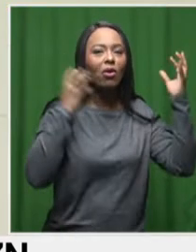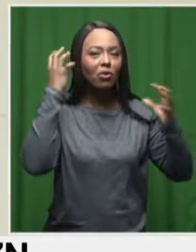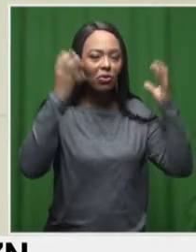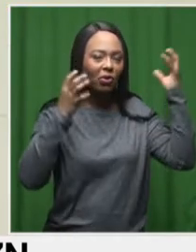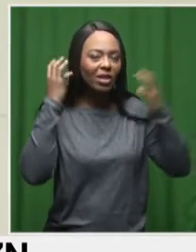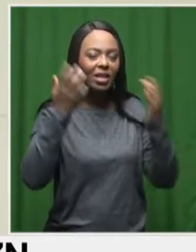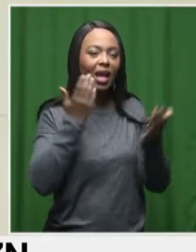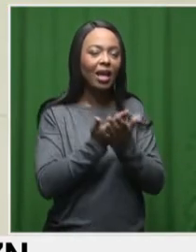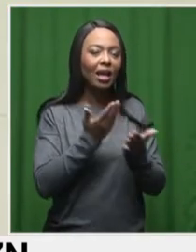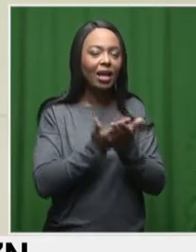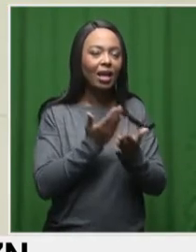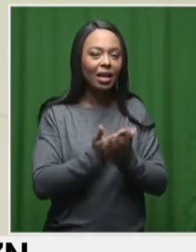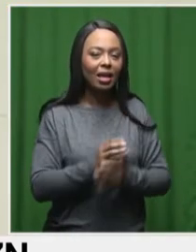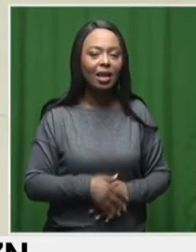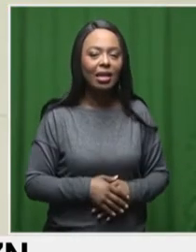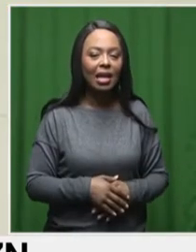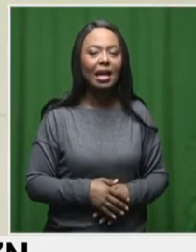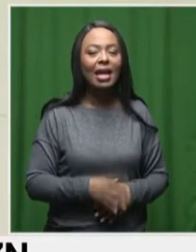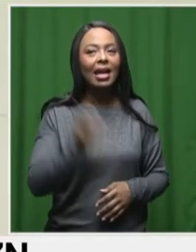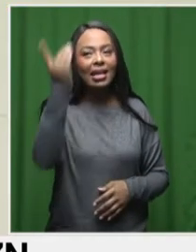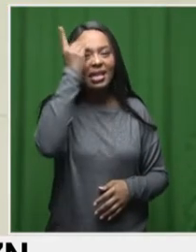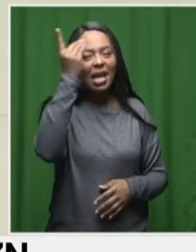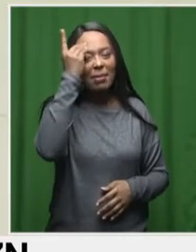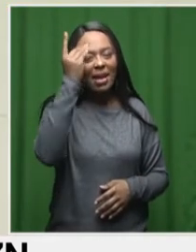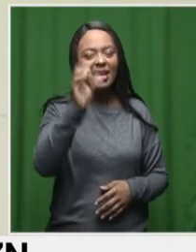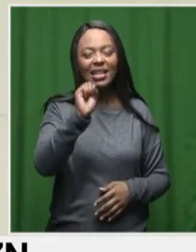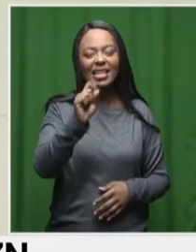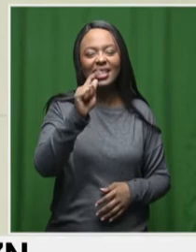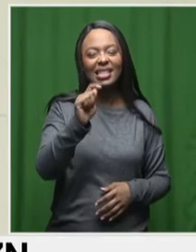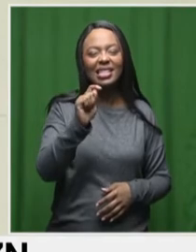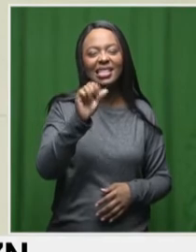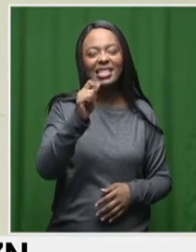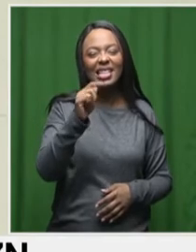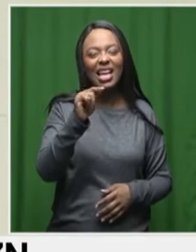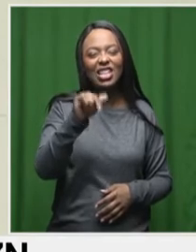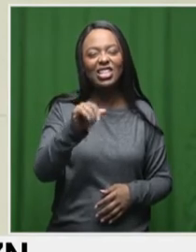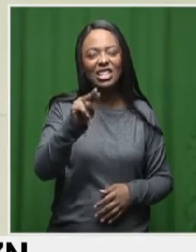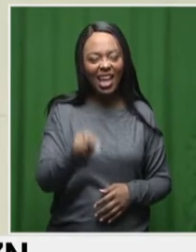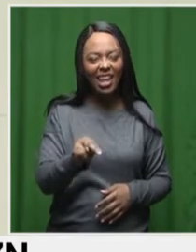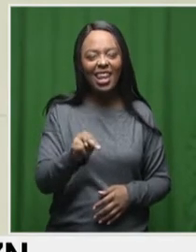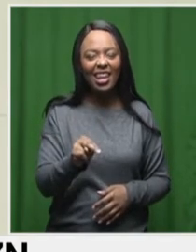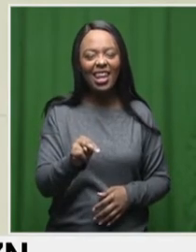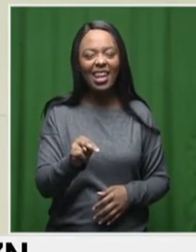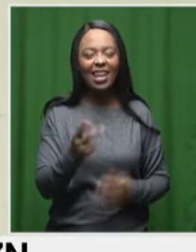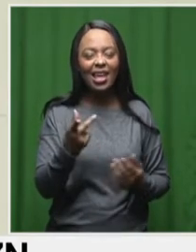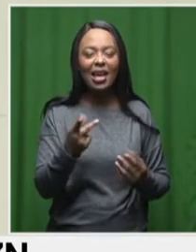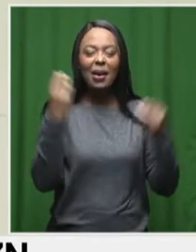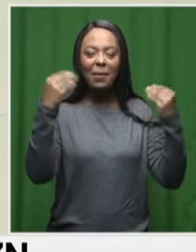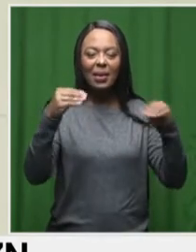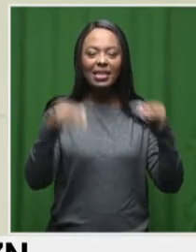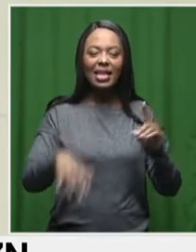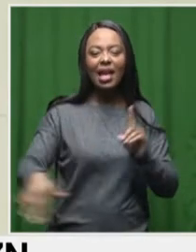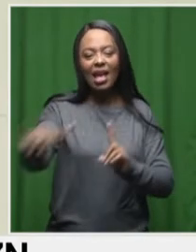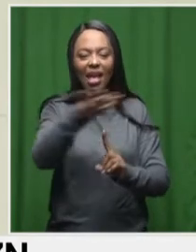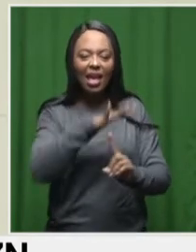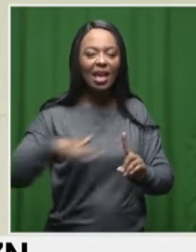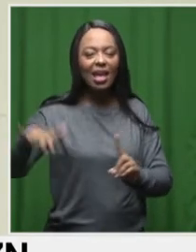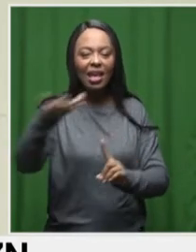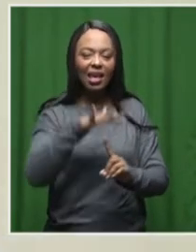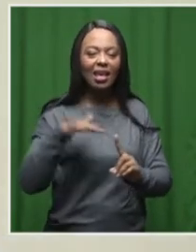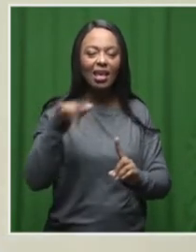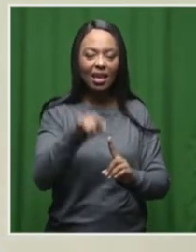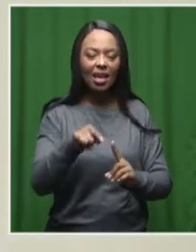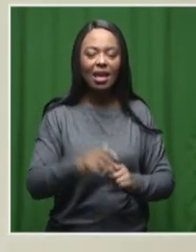saying it at Durban Station, you know, because Durban Station is quite a busy area in another side